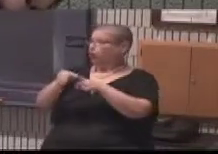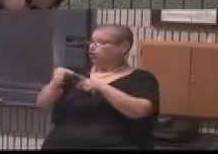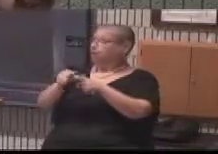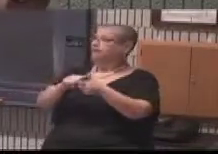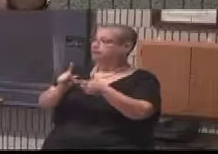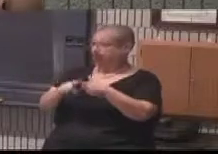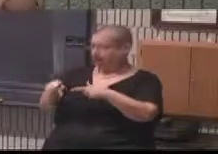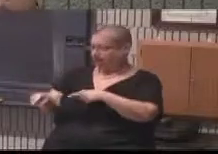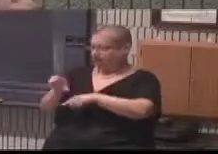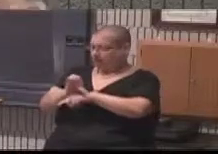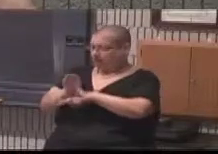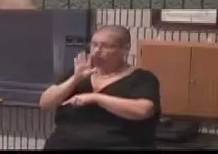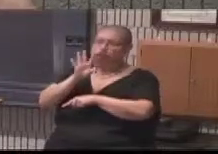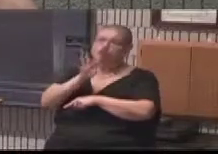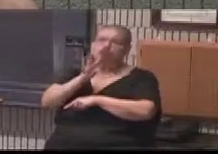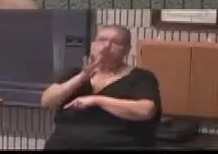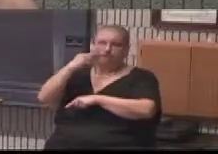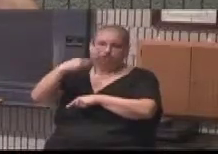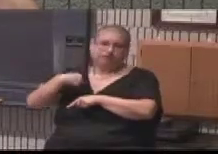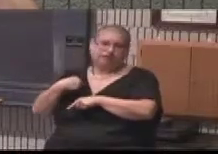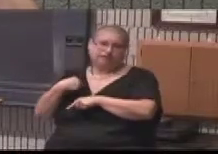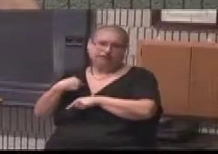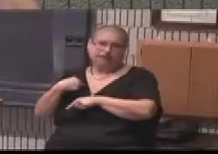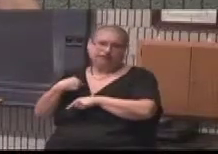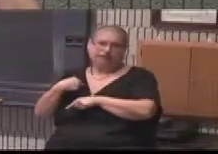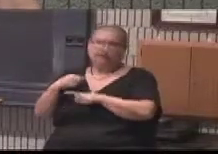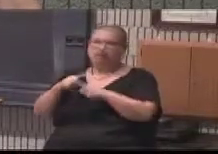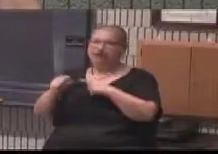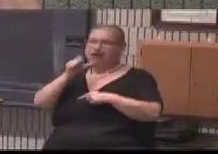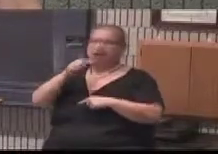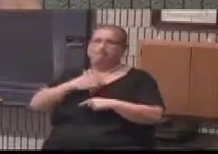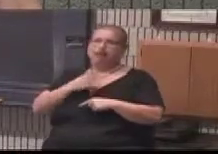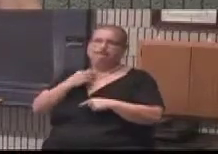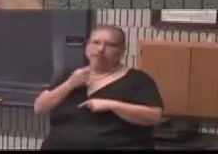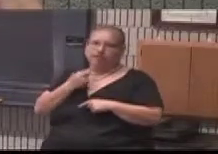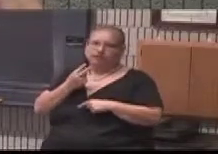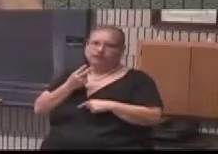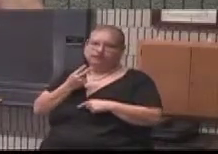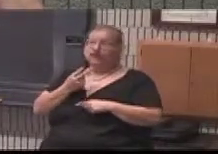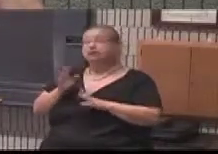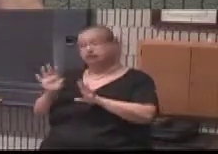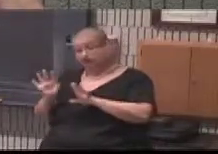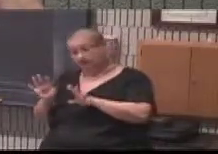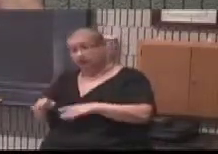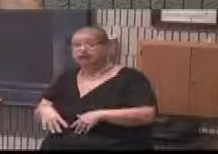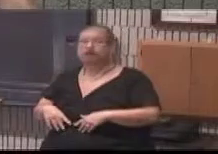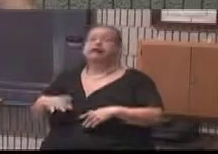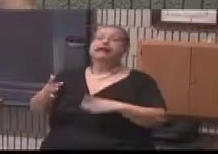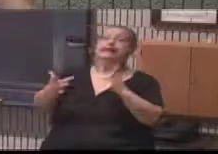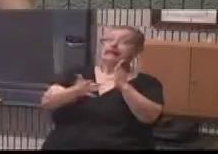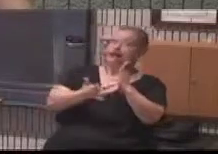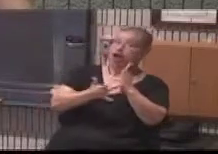the computer will talk for me, but it's someone else's voice. This technology that I'll be doing a study for will